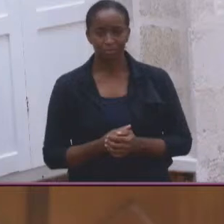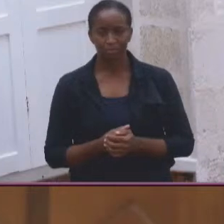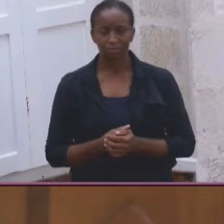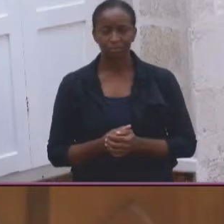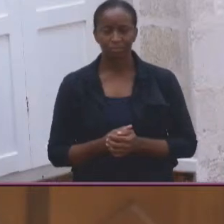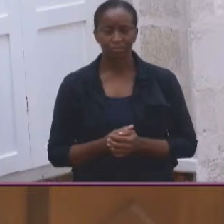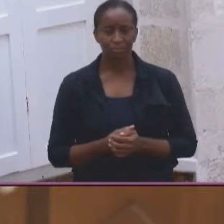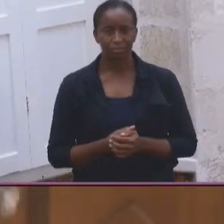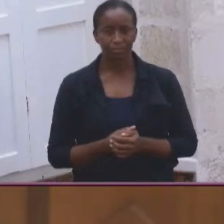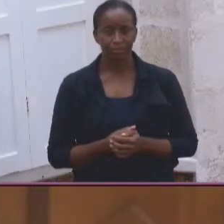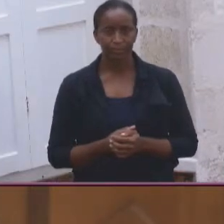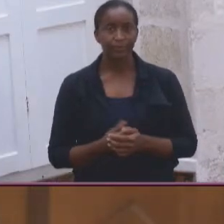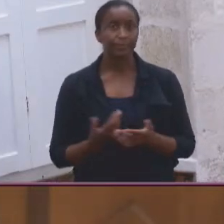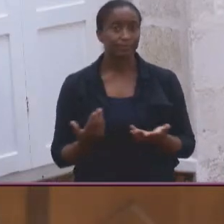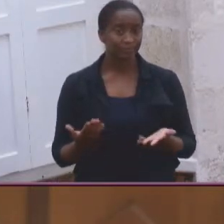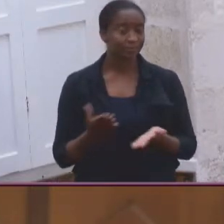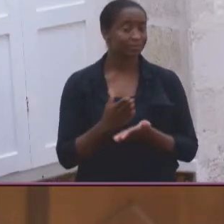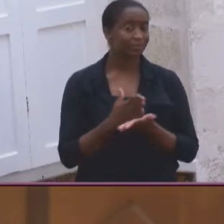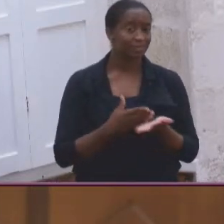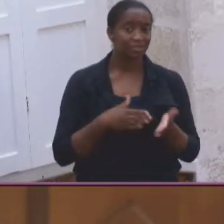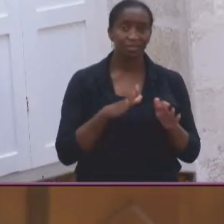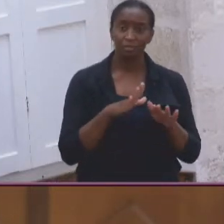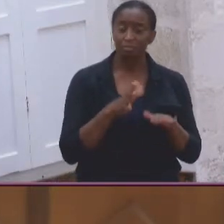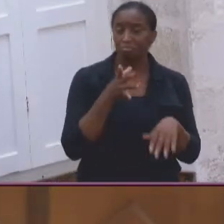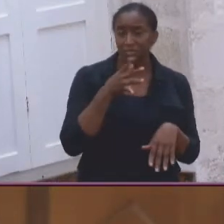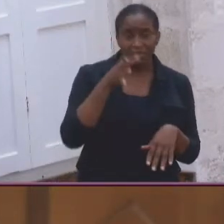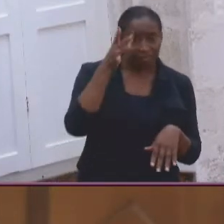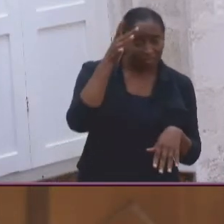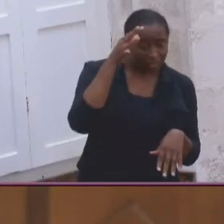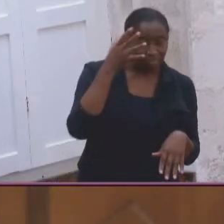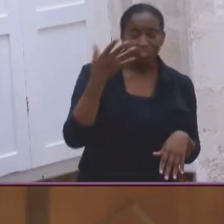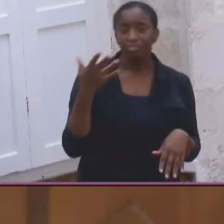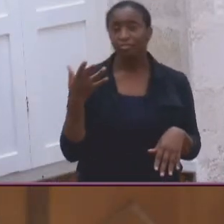children in this type of untidiness. And now